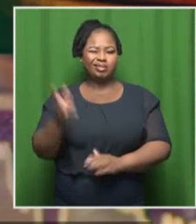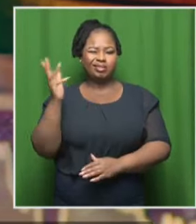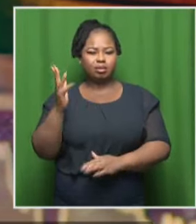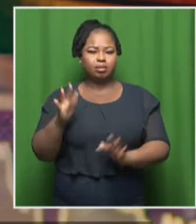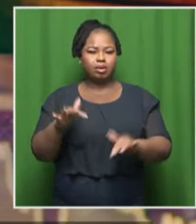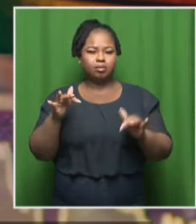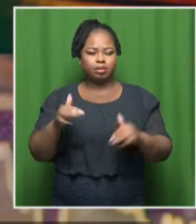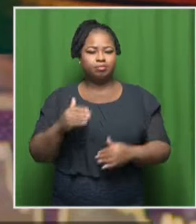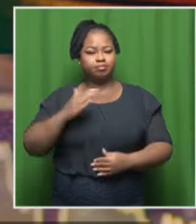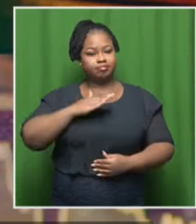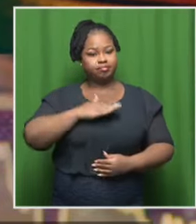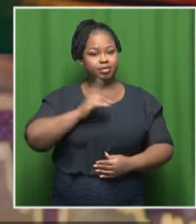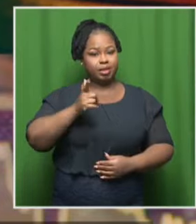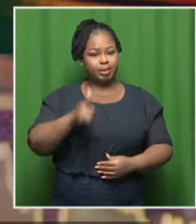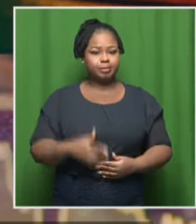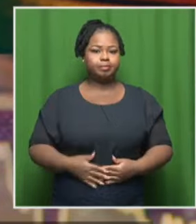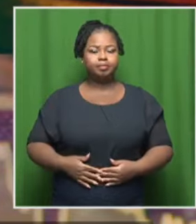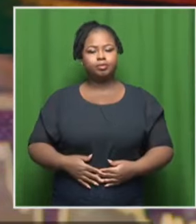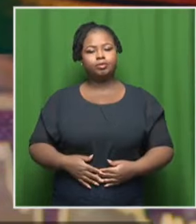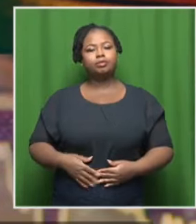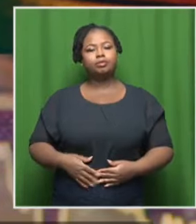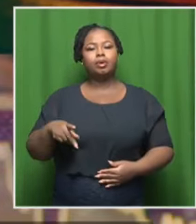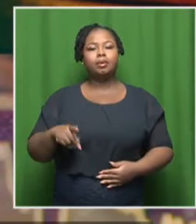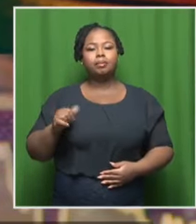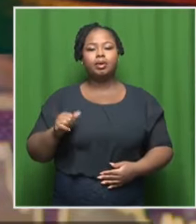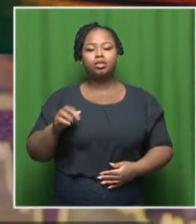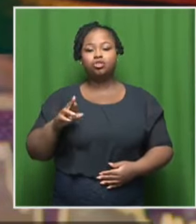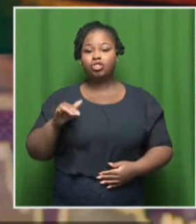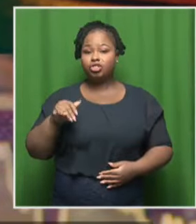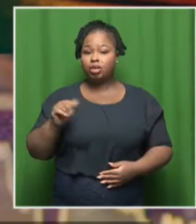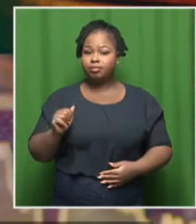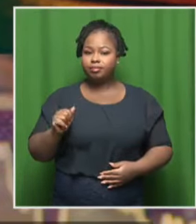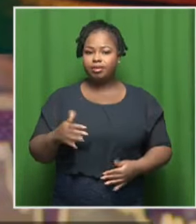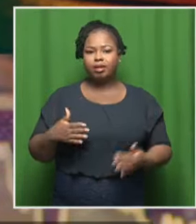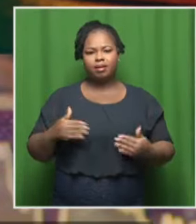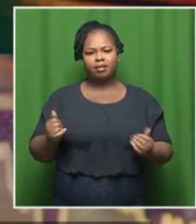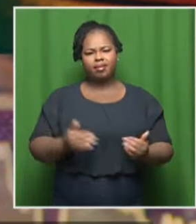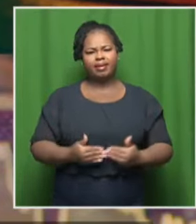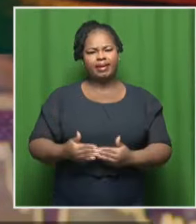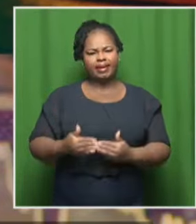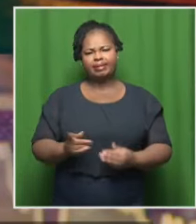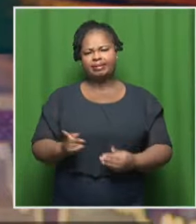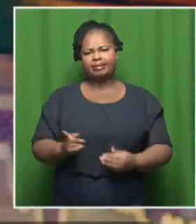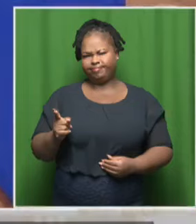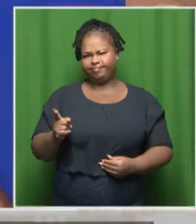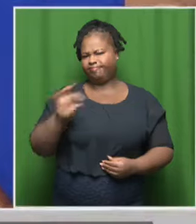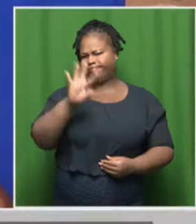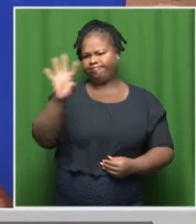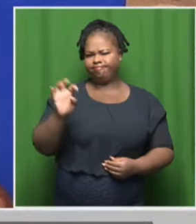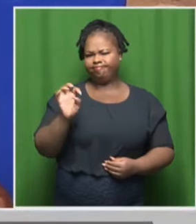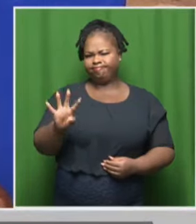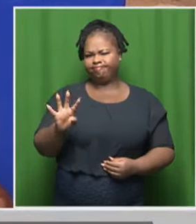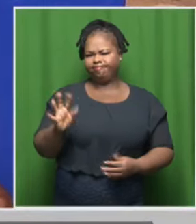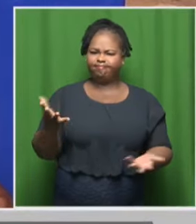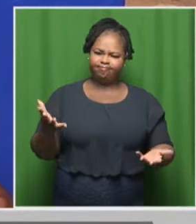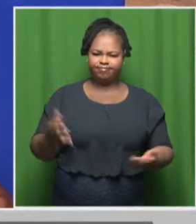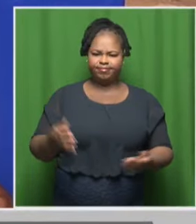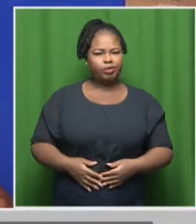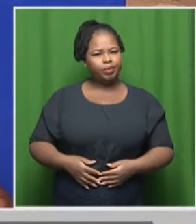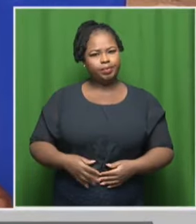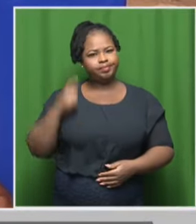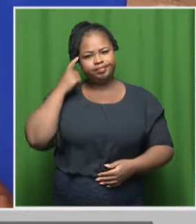in Parliament this afternoon. So, Patricia Visagie, healthcare, obviously, this is the big question mark, and one wondering